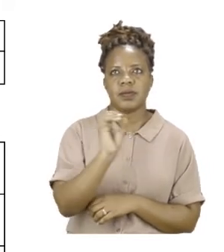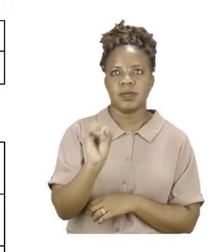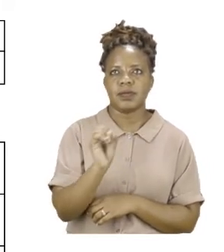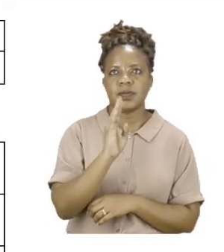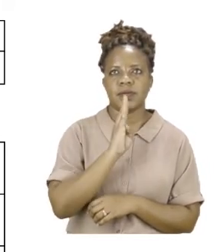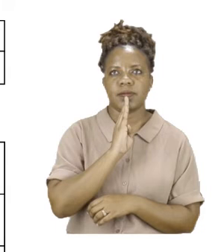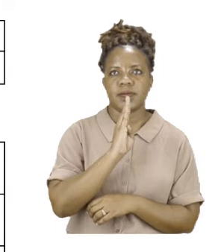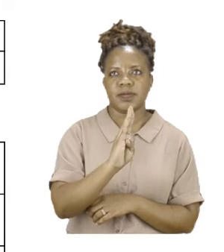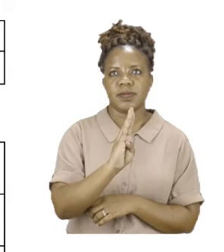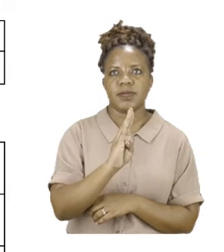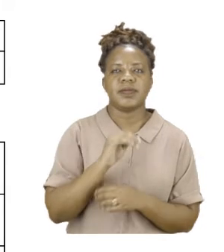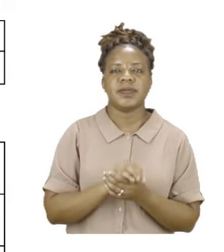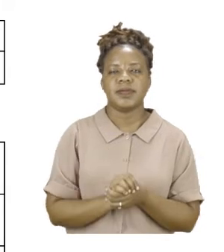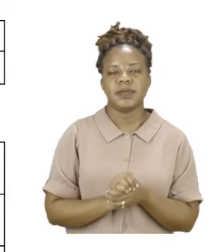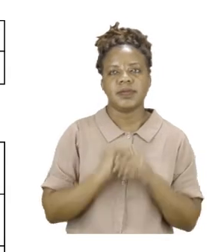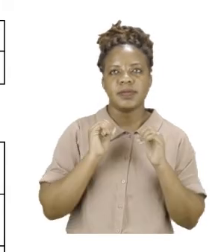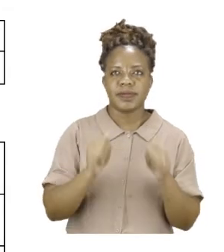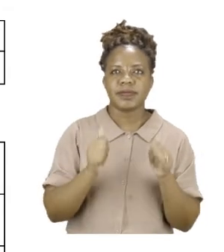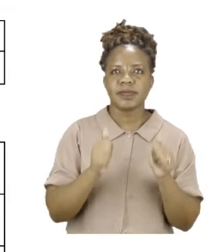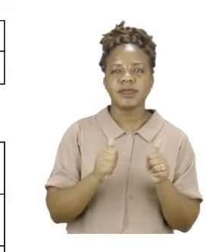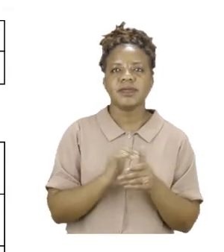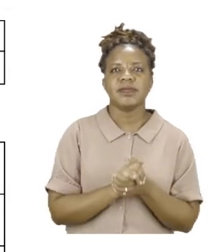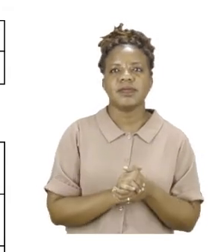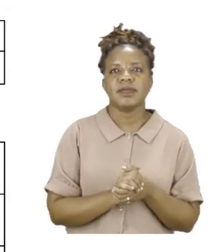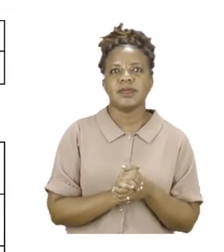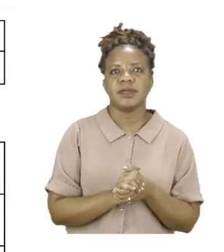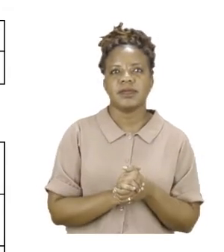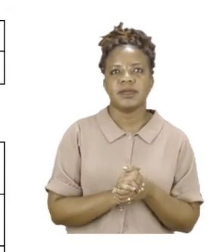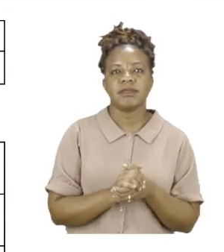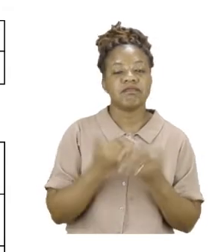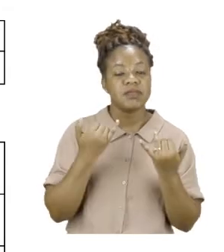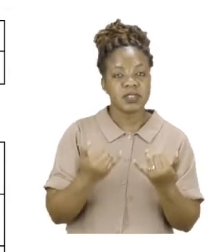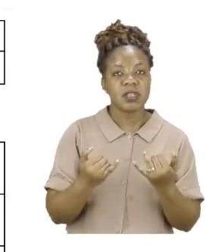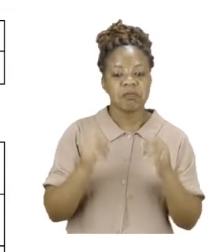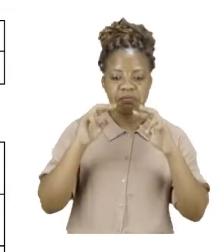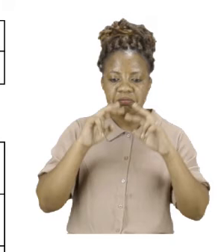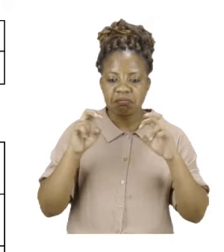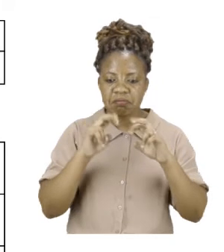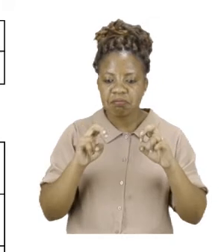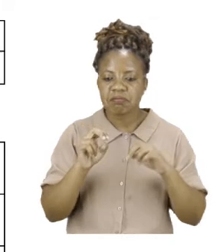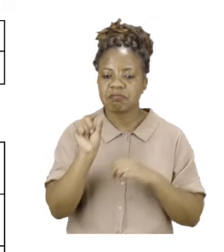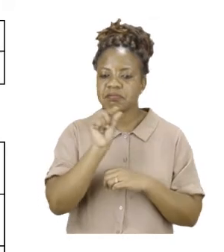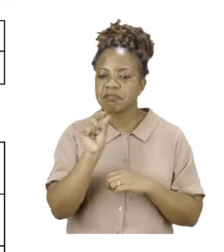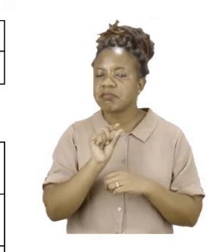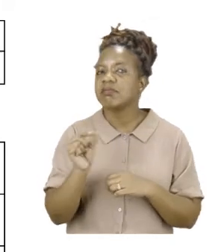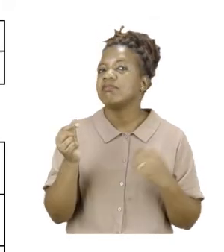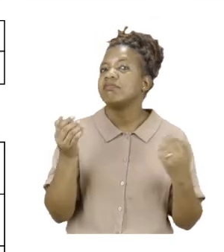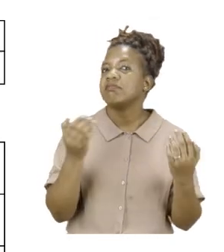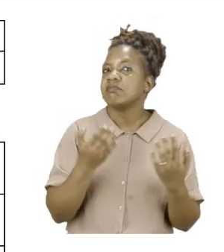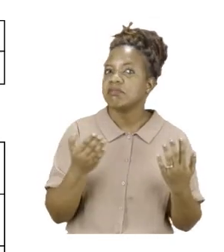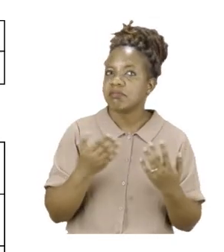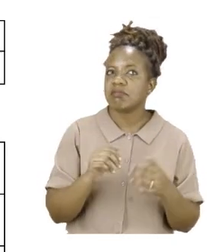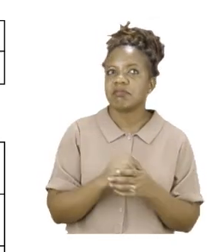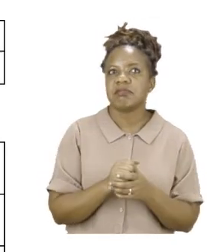Well done, everyone. Now we have to look for these words. So we are going to try and find